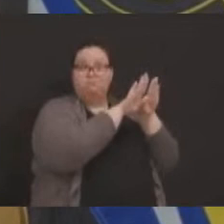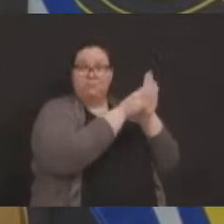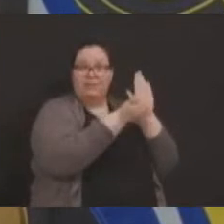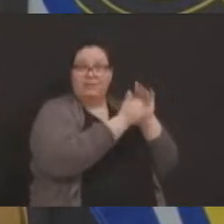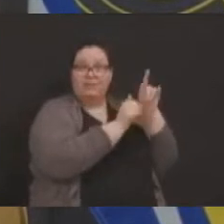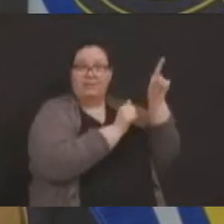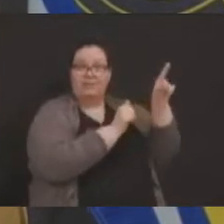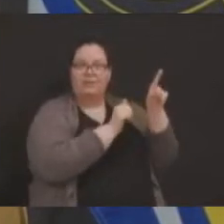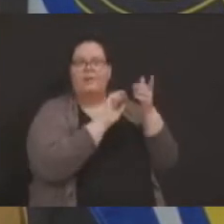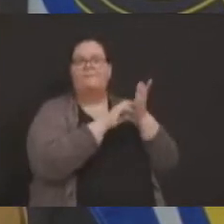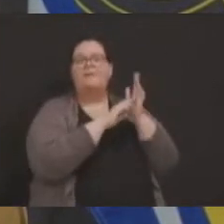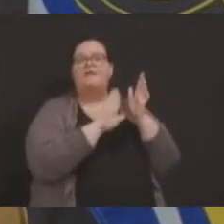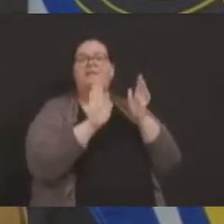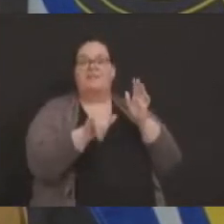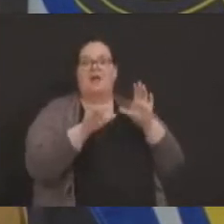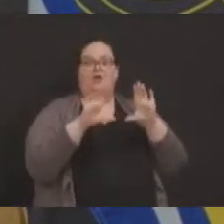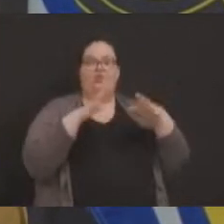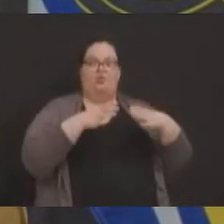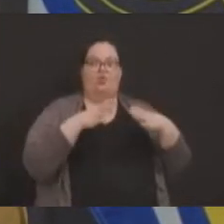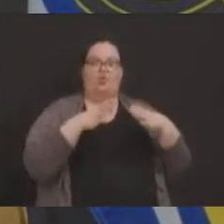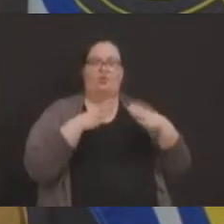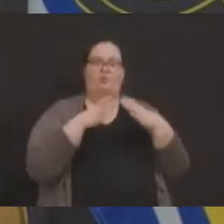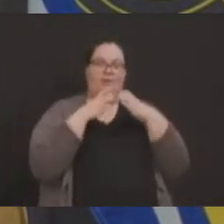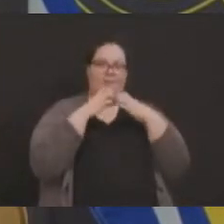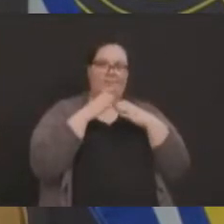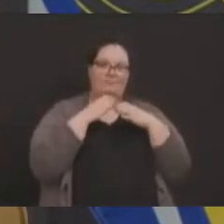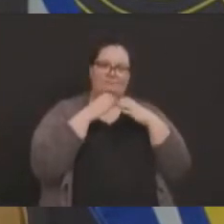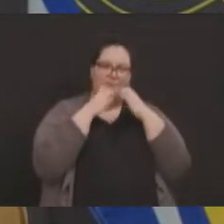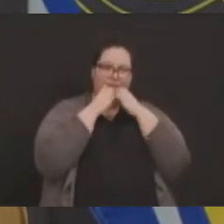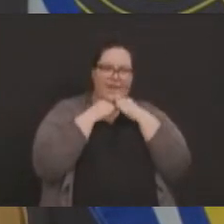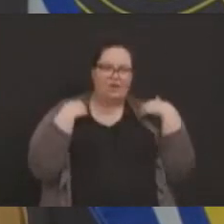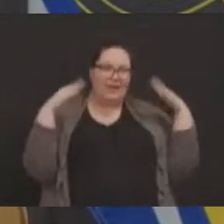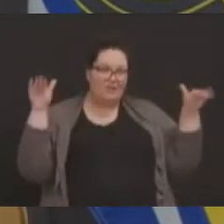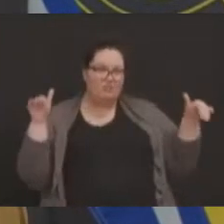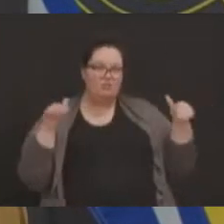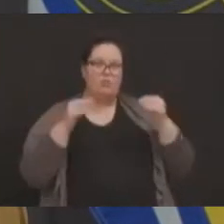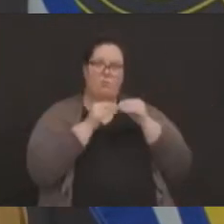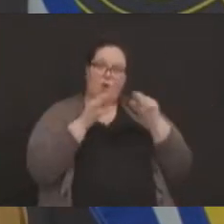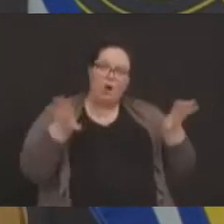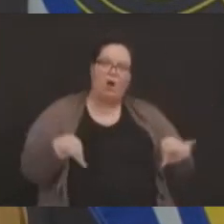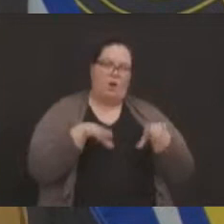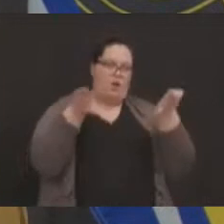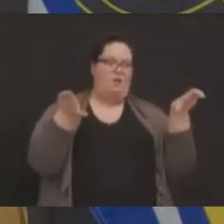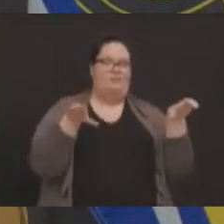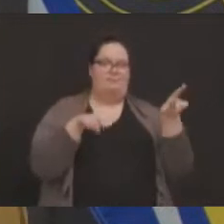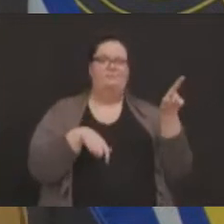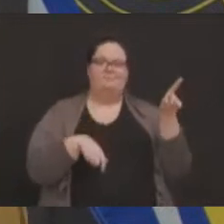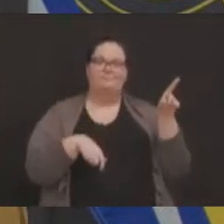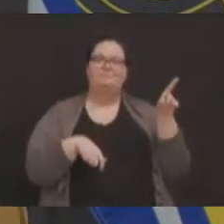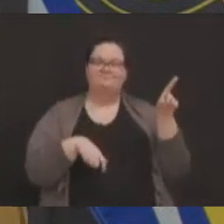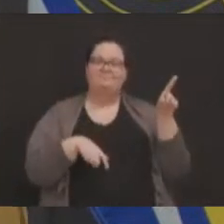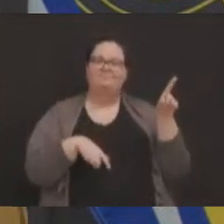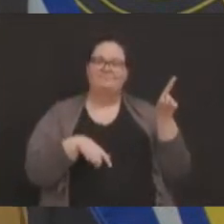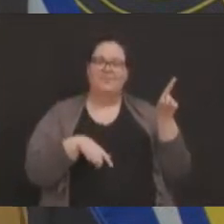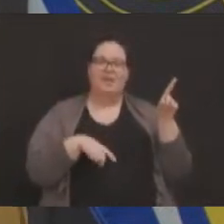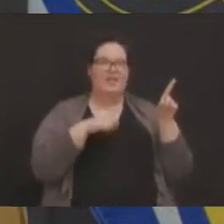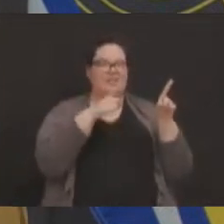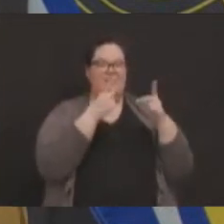have done things such as clean snow off the cars of healthcare workers who are working the night shift at the Edmundston Regional